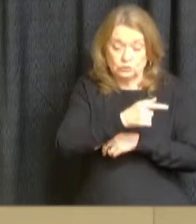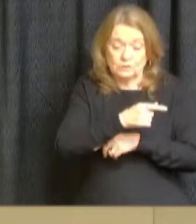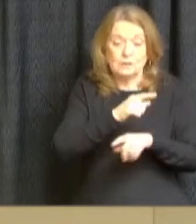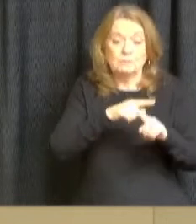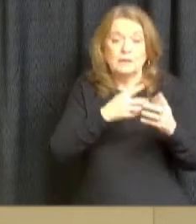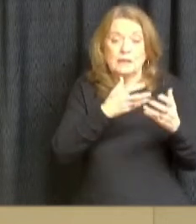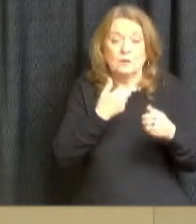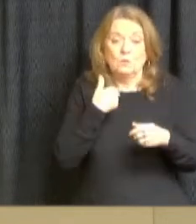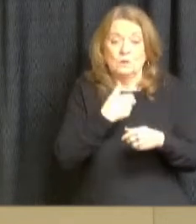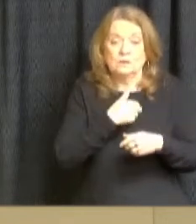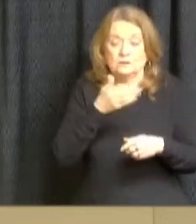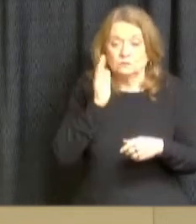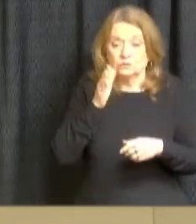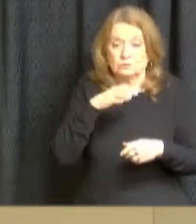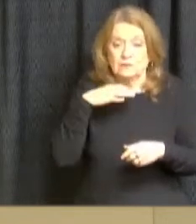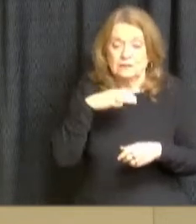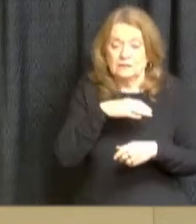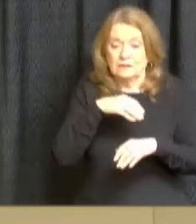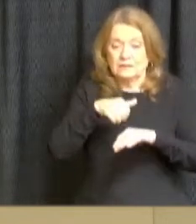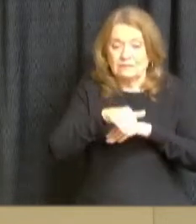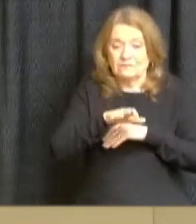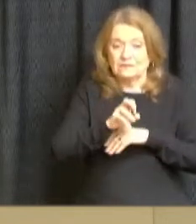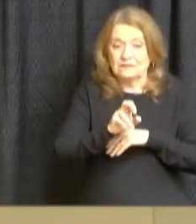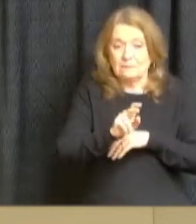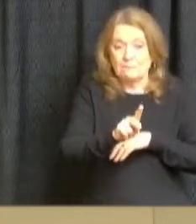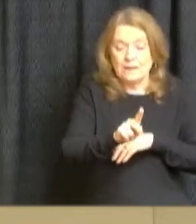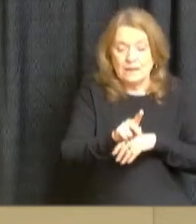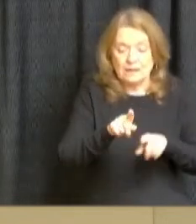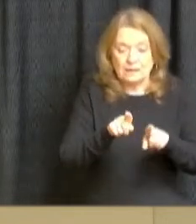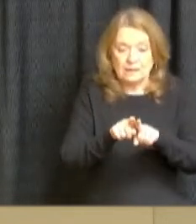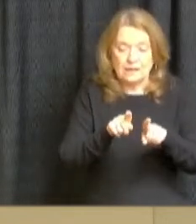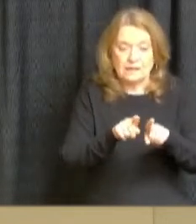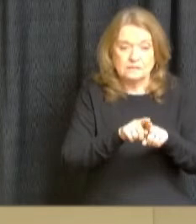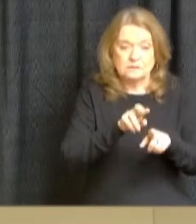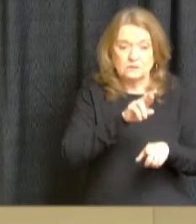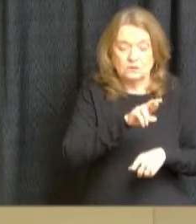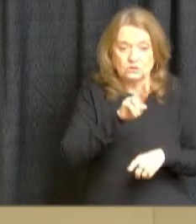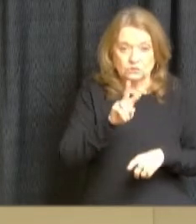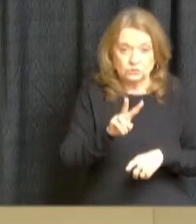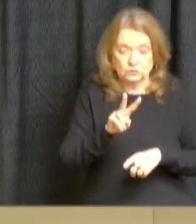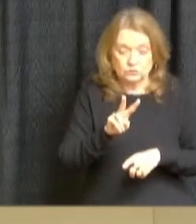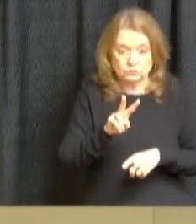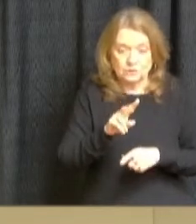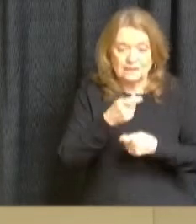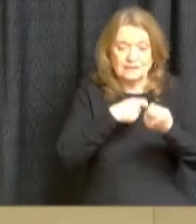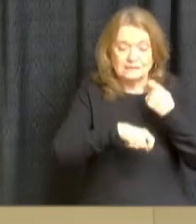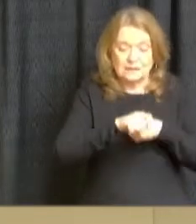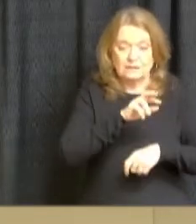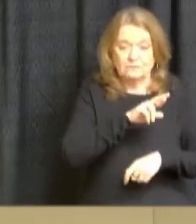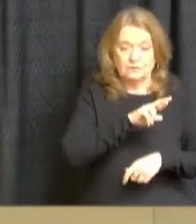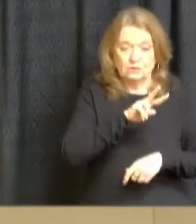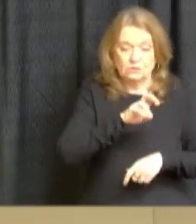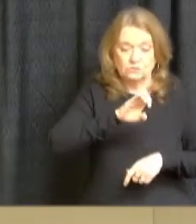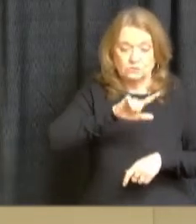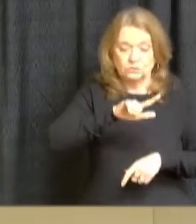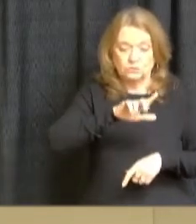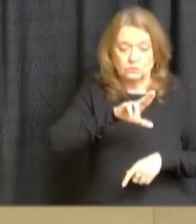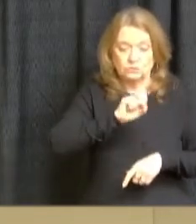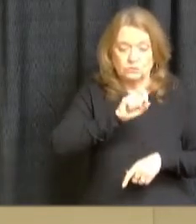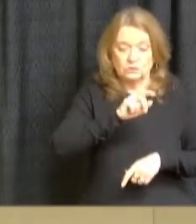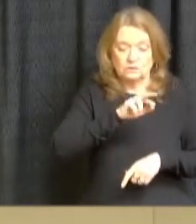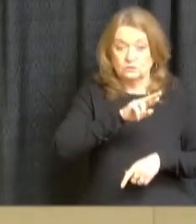to speak at the council to have it sent back as a R2 instead of R2 cluster,